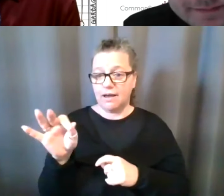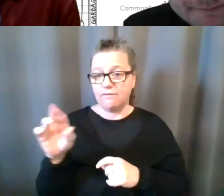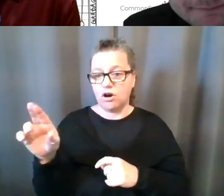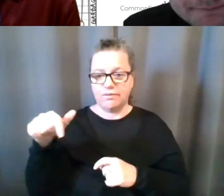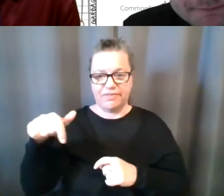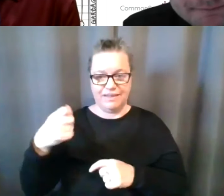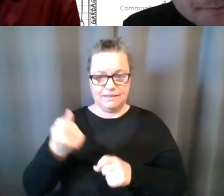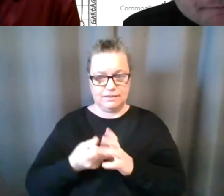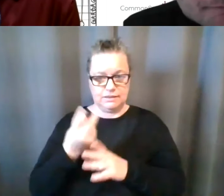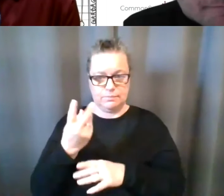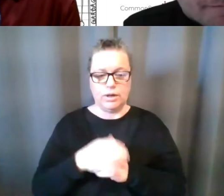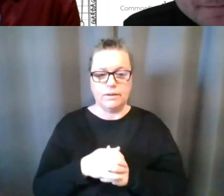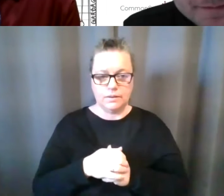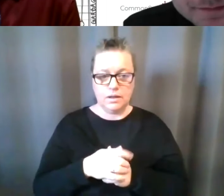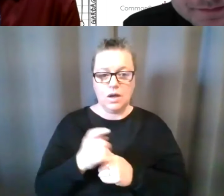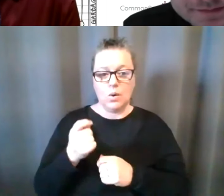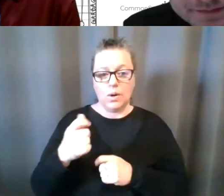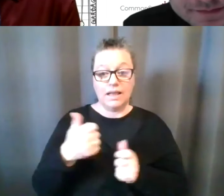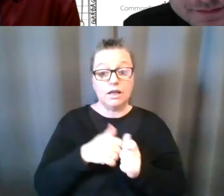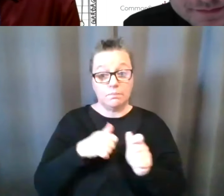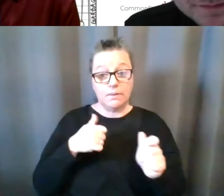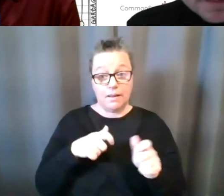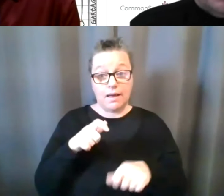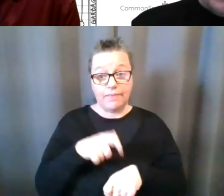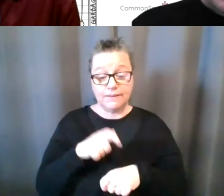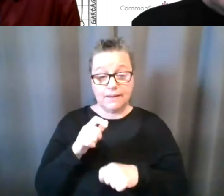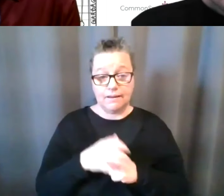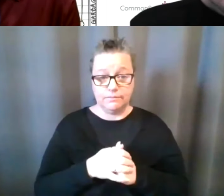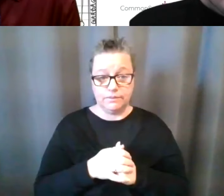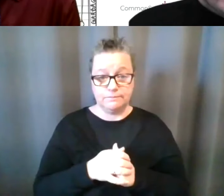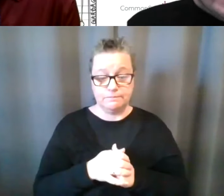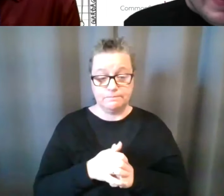spring. We're a little bit behind the times.